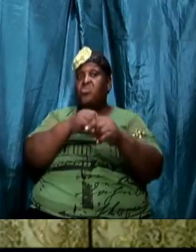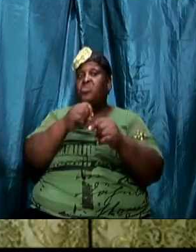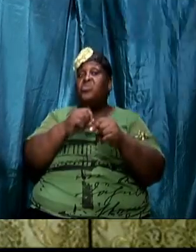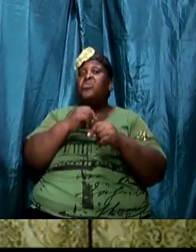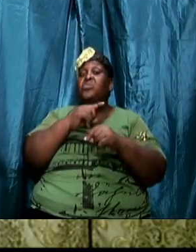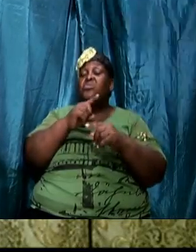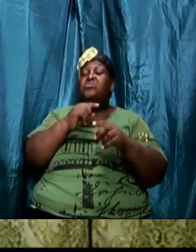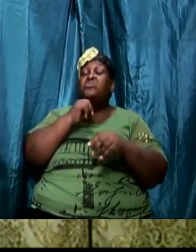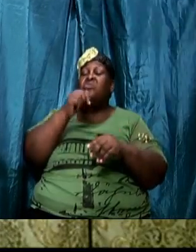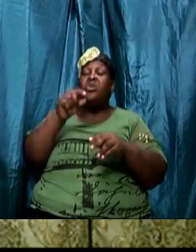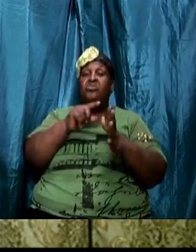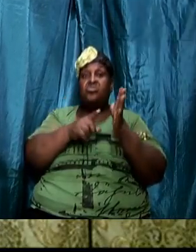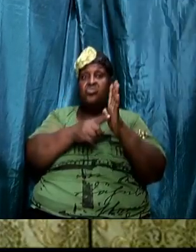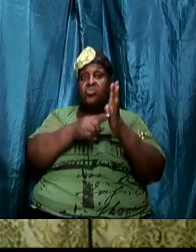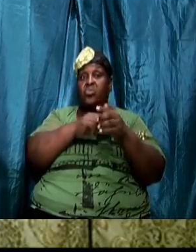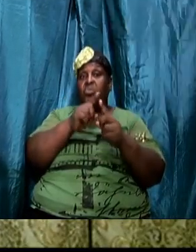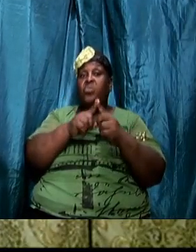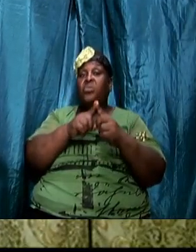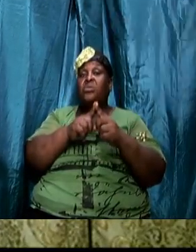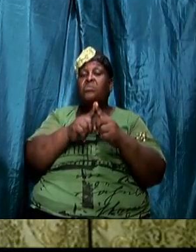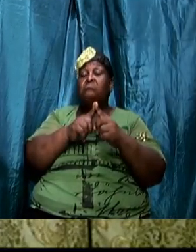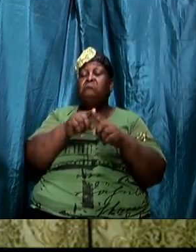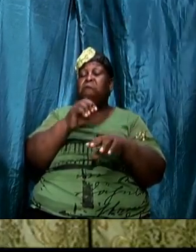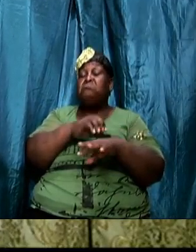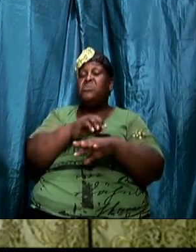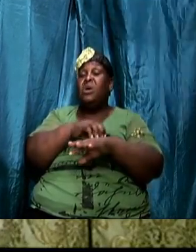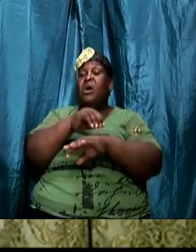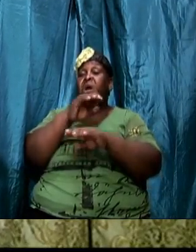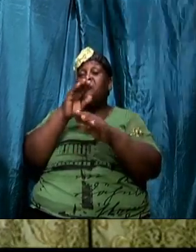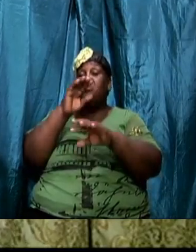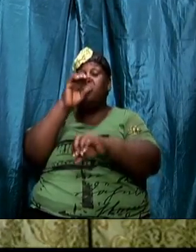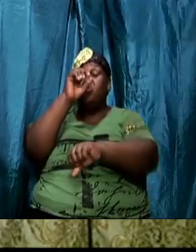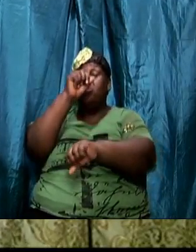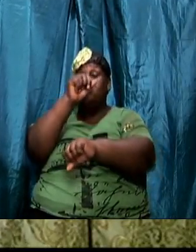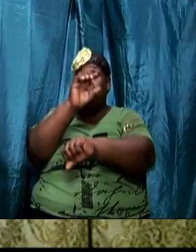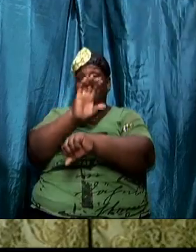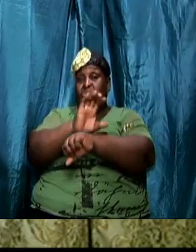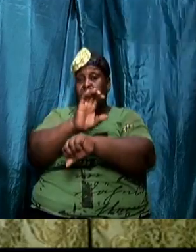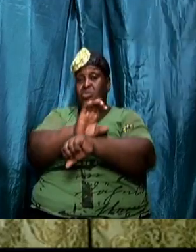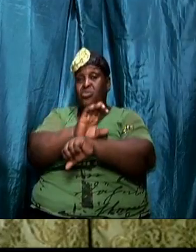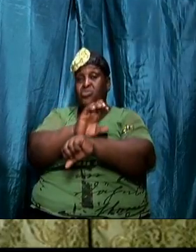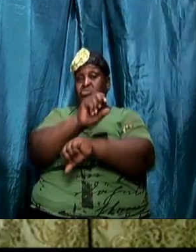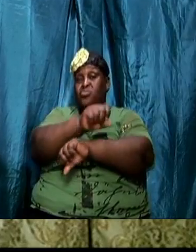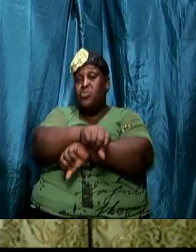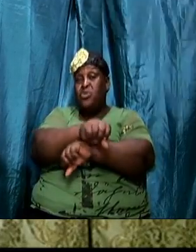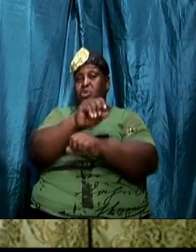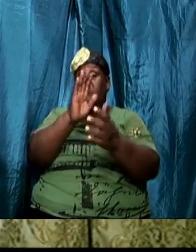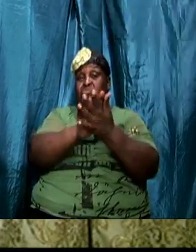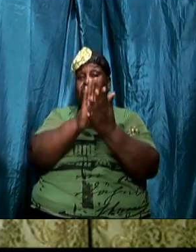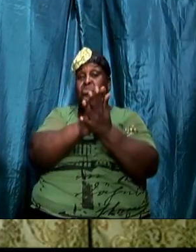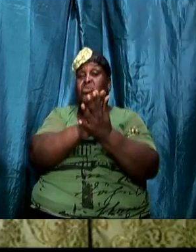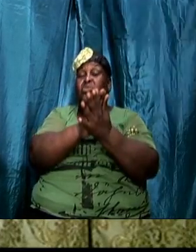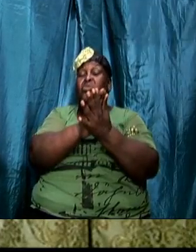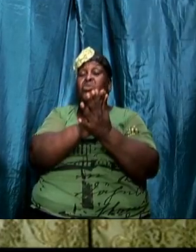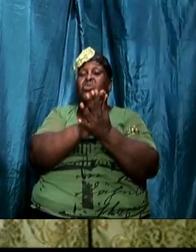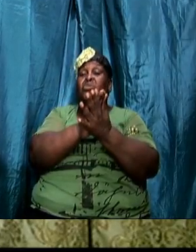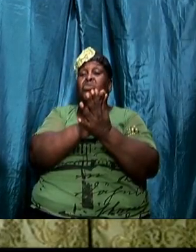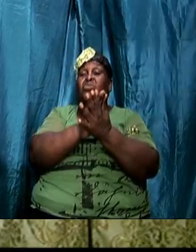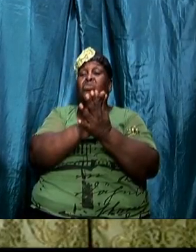work, when we are at school, when we are on the roadways, when we are in the public